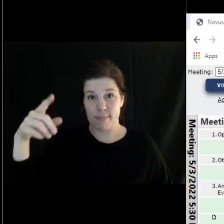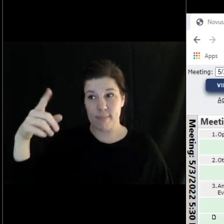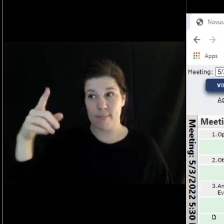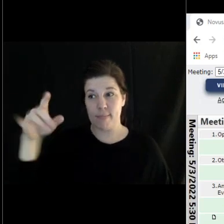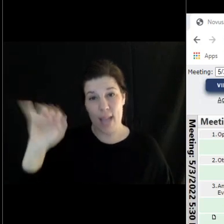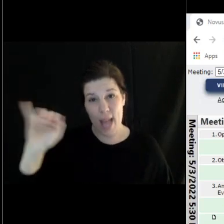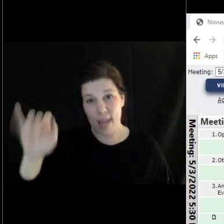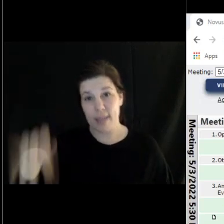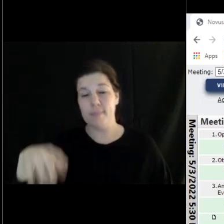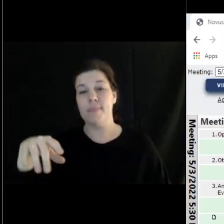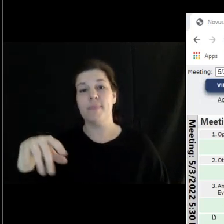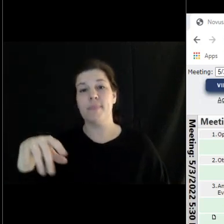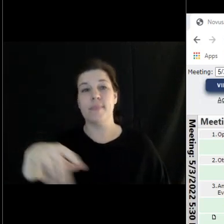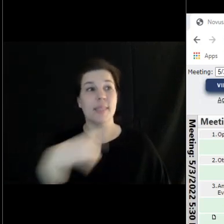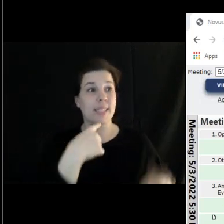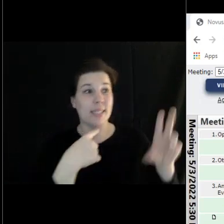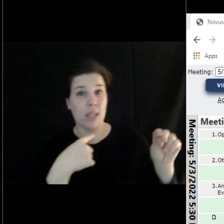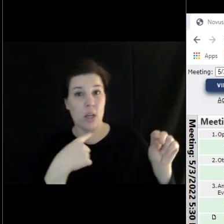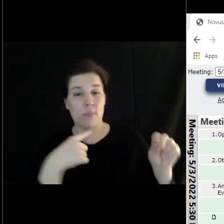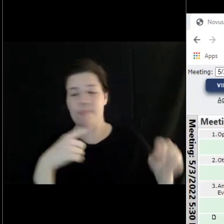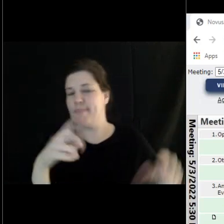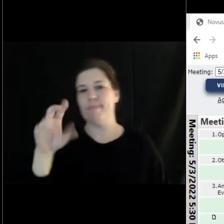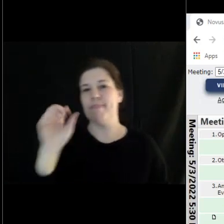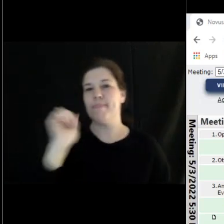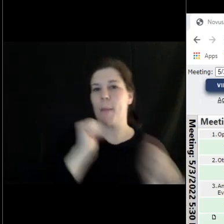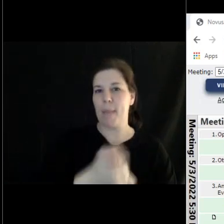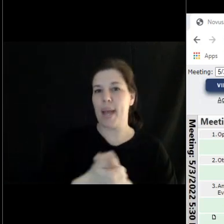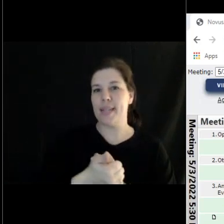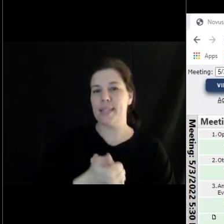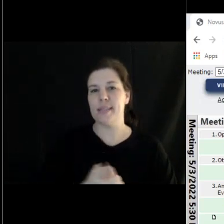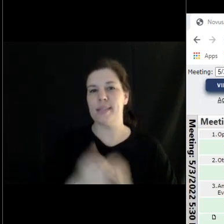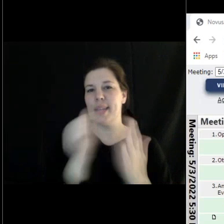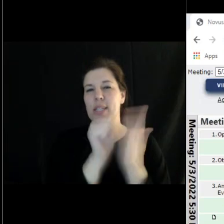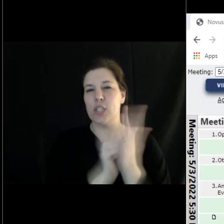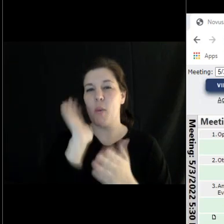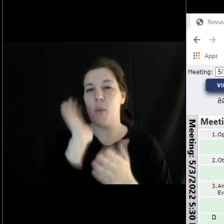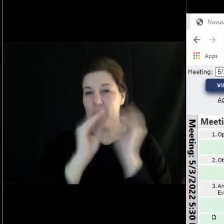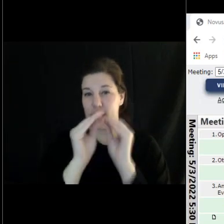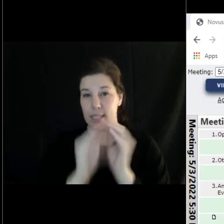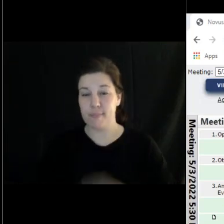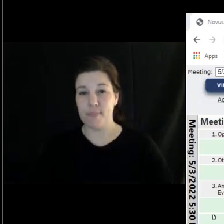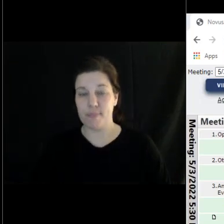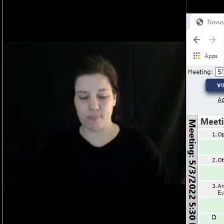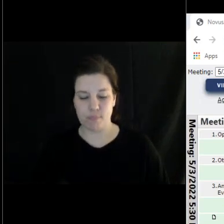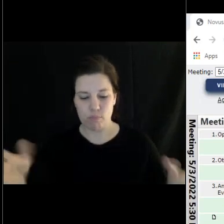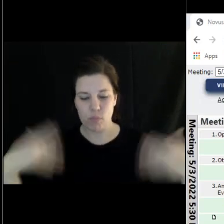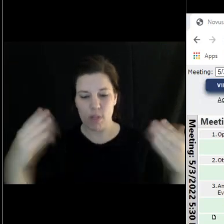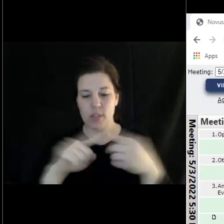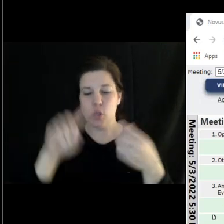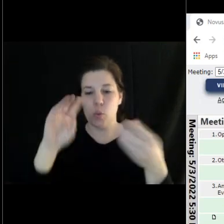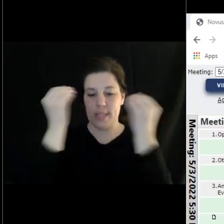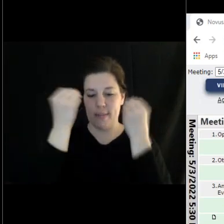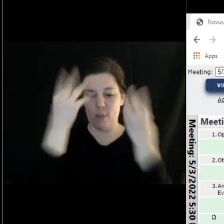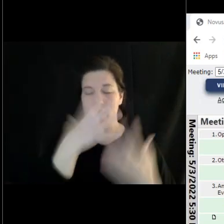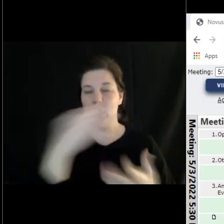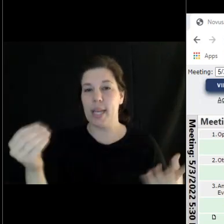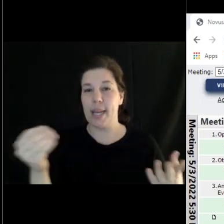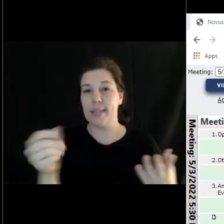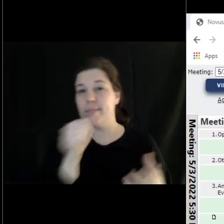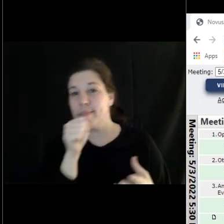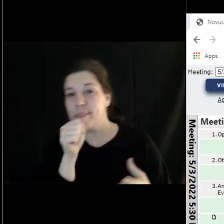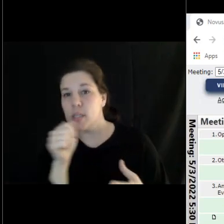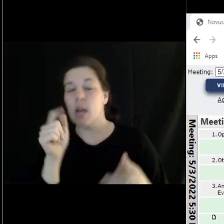say no. The ayes have it. The motion passes unanimously. The agenda is amended. Moving on to informational and disclosures by the members